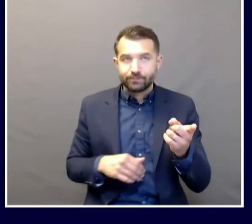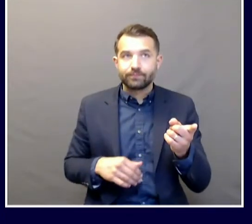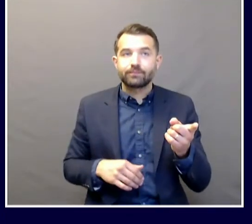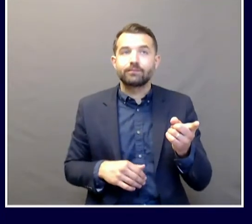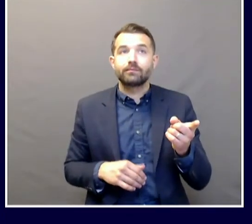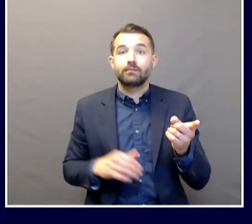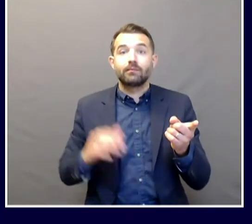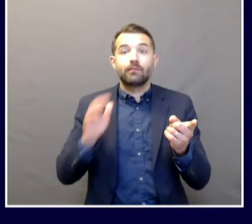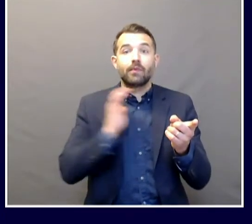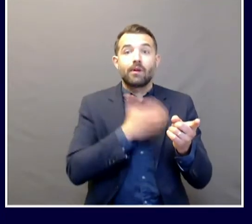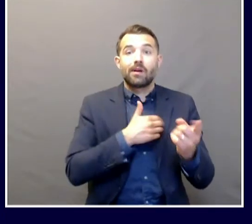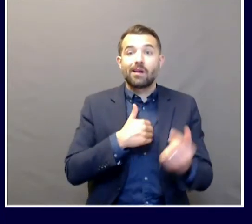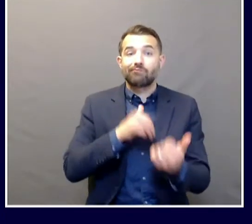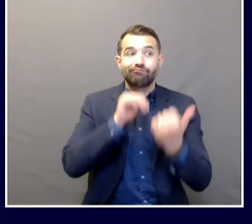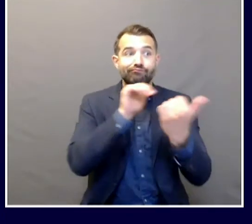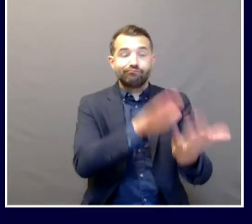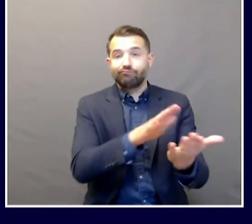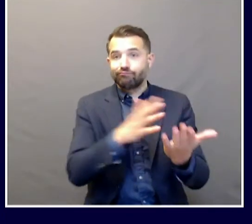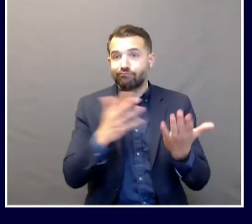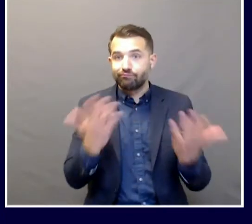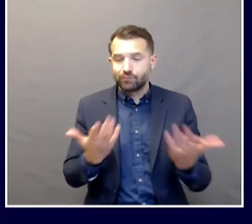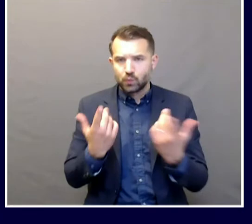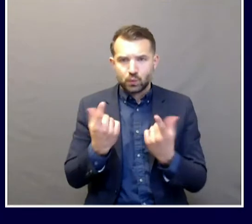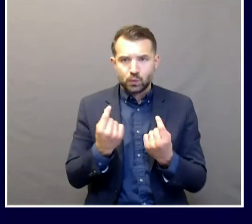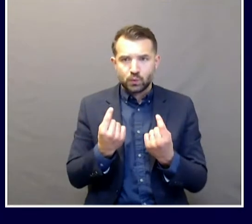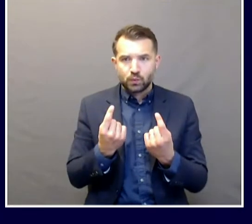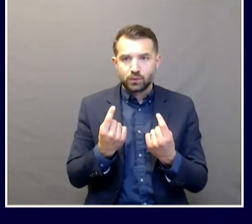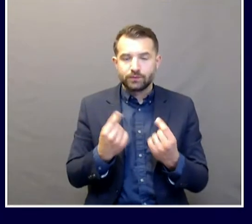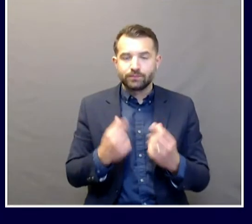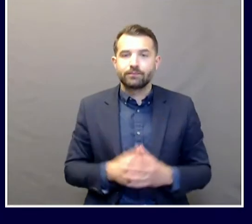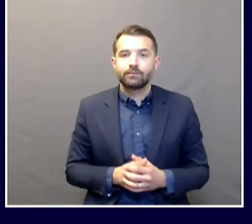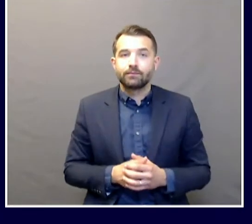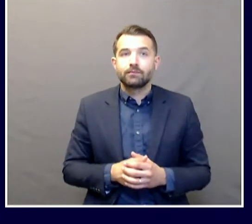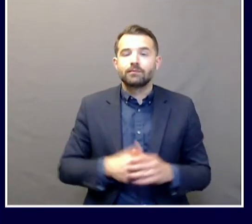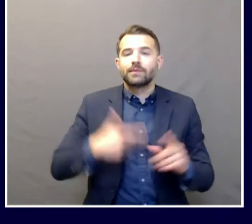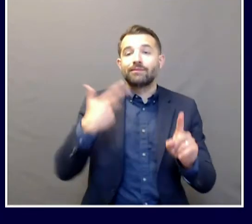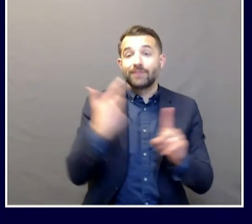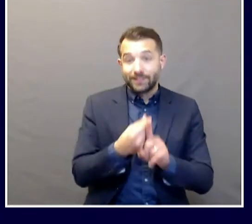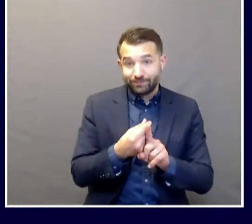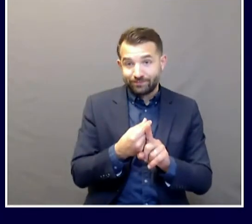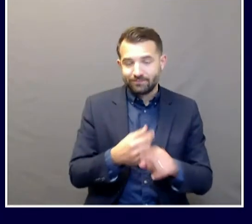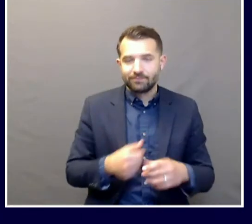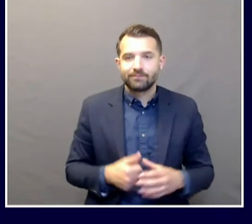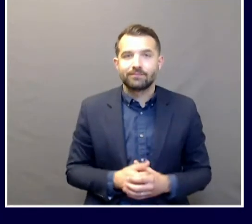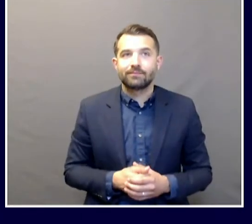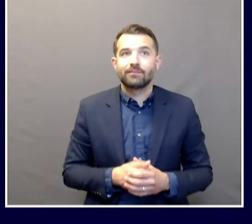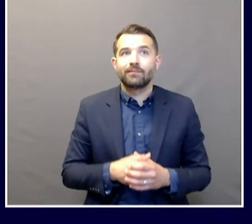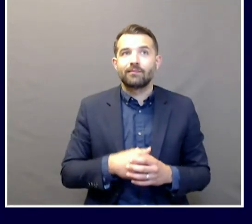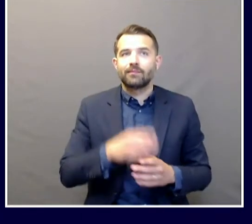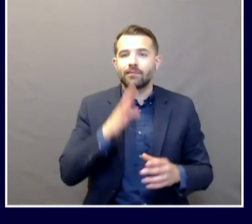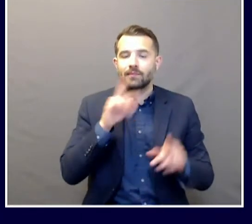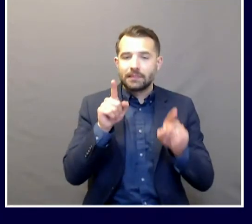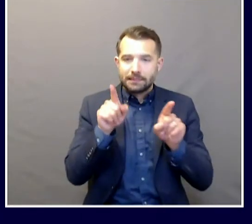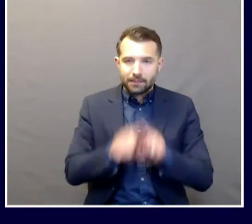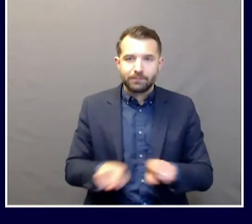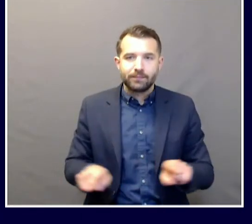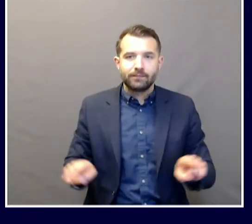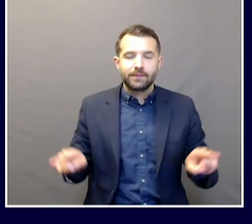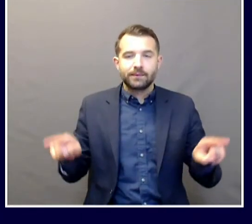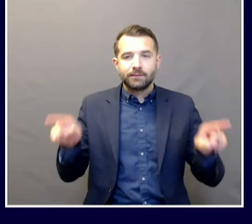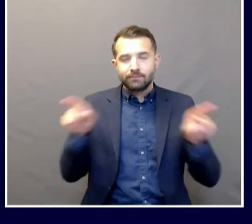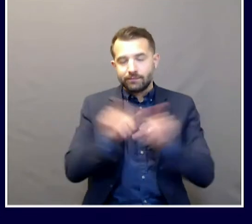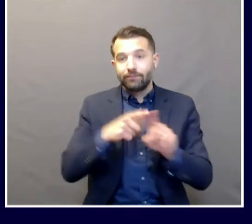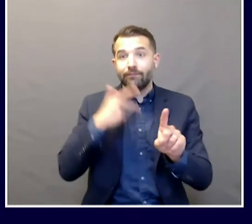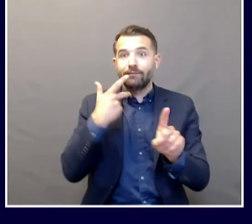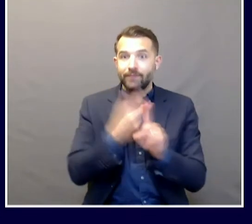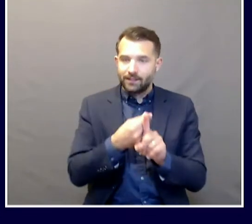taking, theme for the day, is getting folks vaccinated. We've been working with the Department of Corrections, and they in